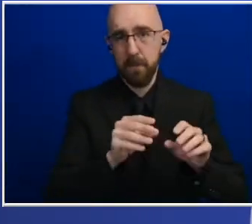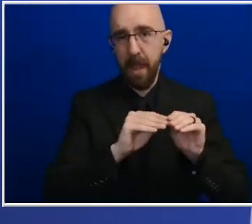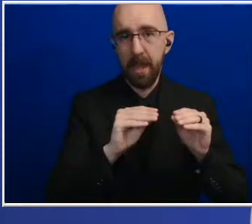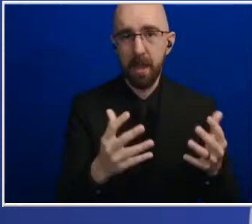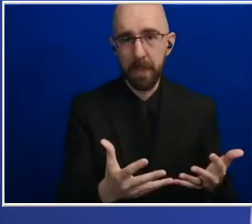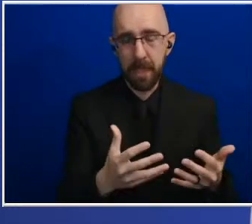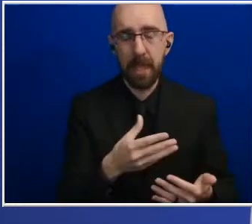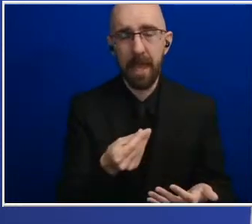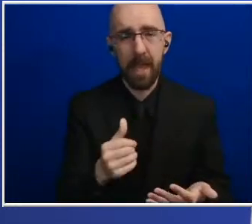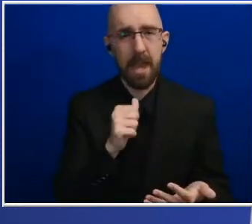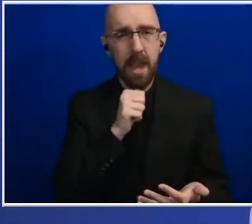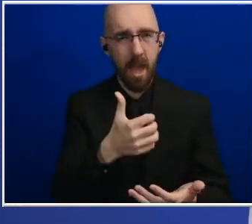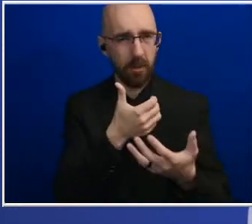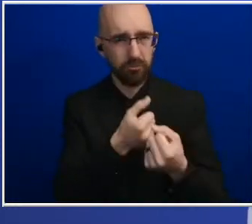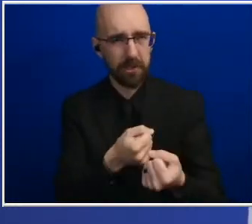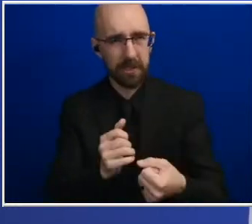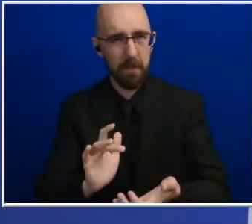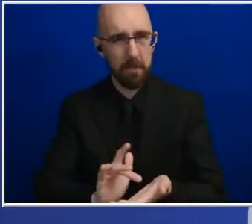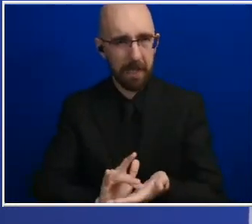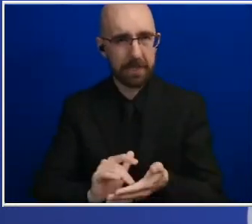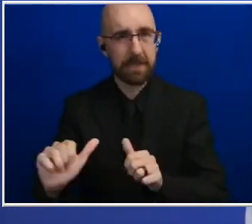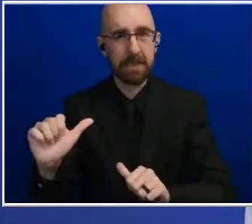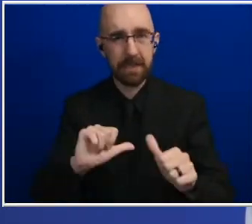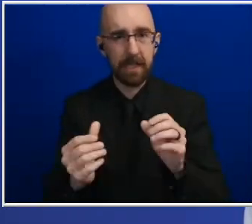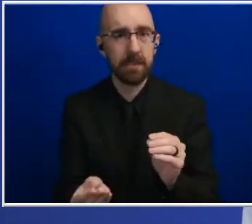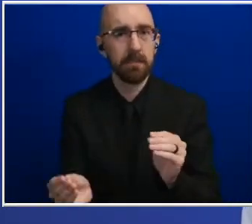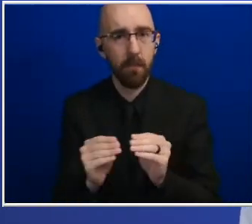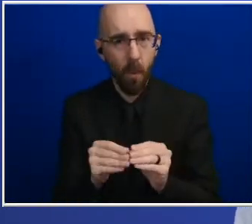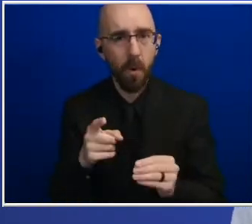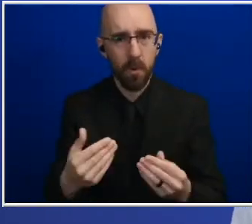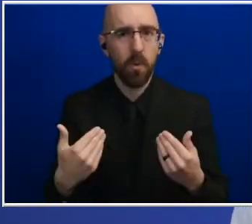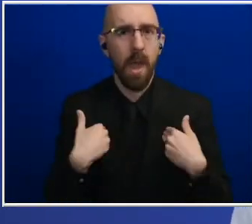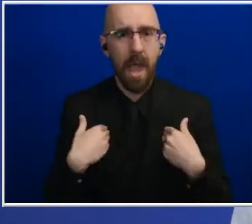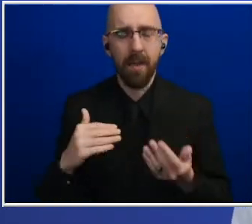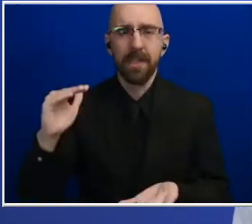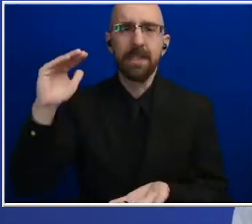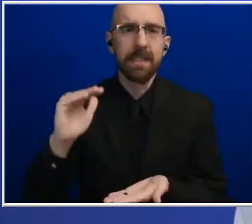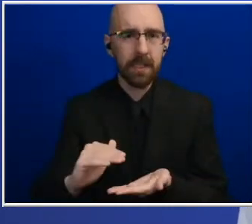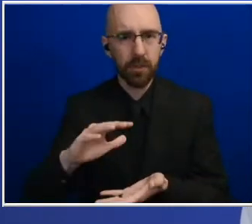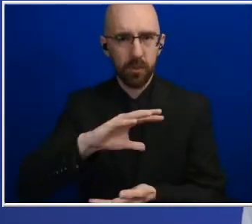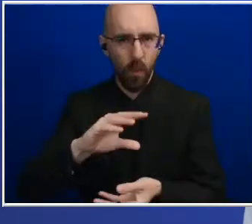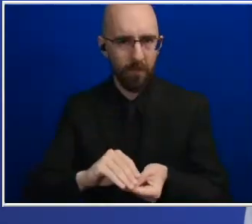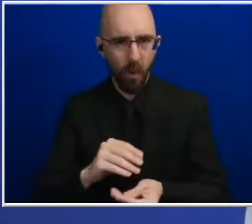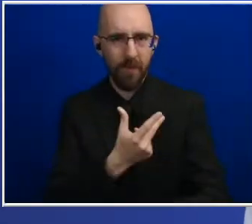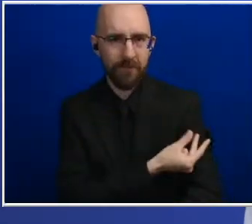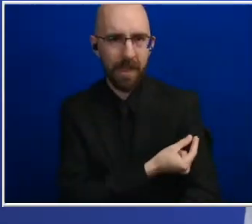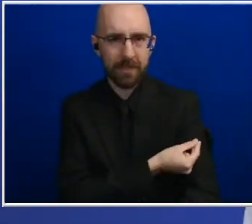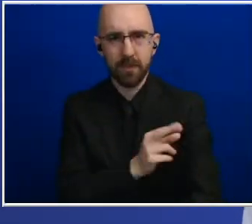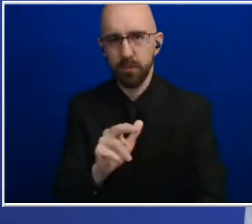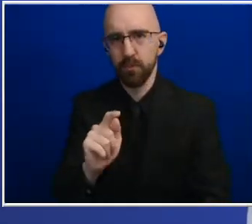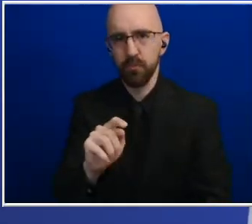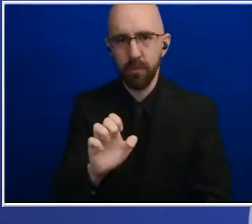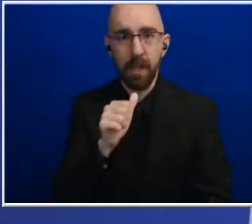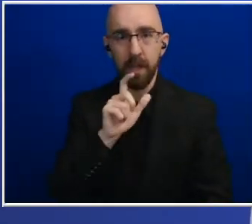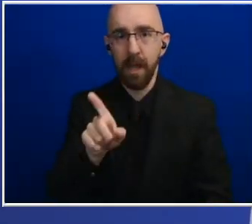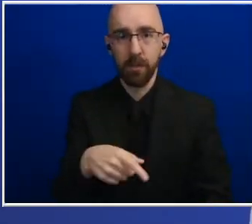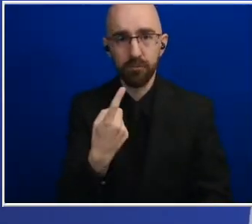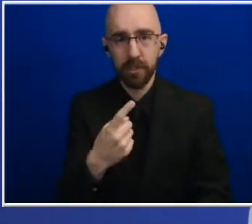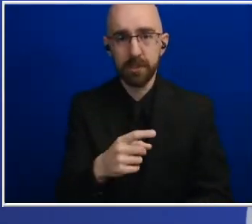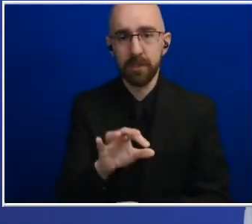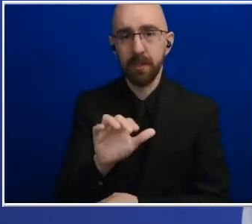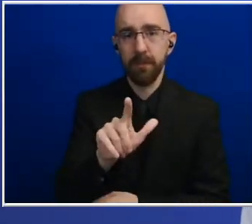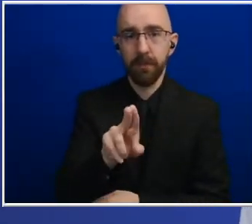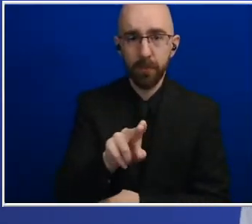trusting medicine and science more, you have a decreased overall vaccination rate, not just for uptake of influenza and COVID